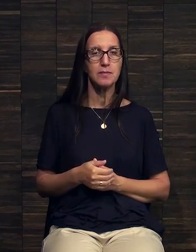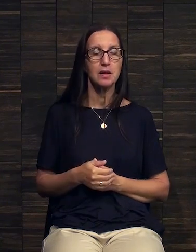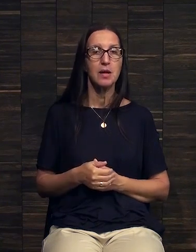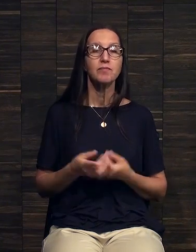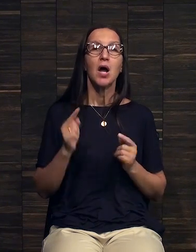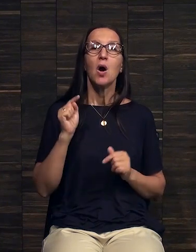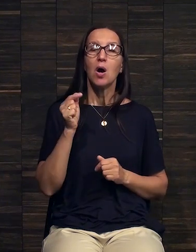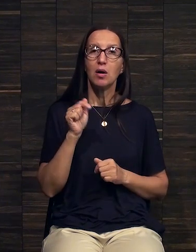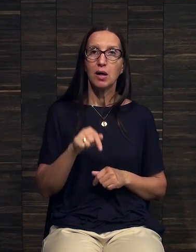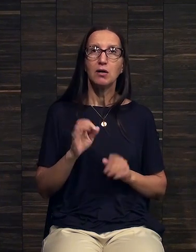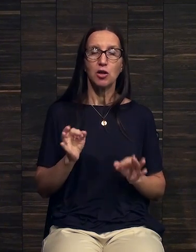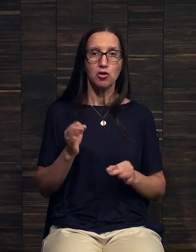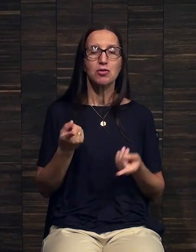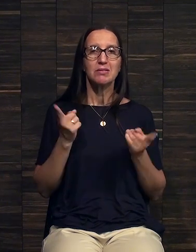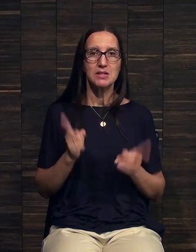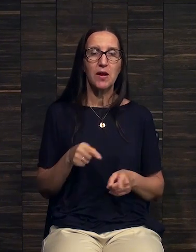because it is old.